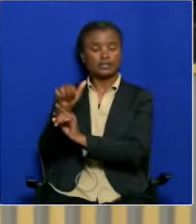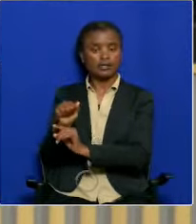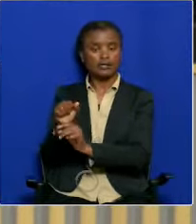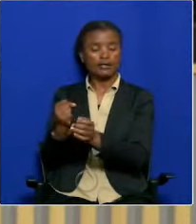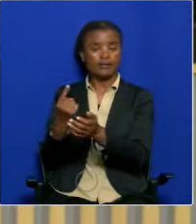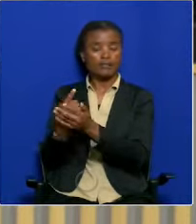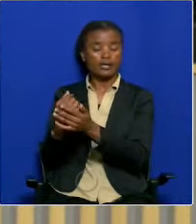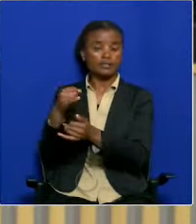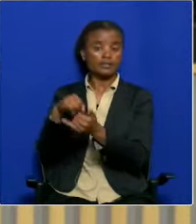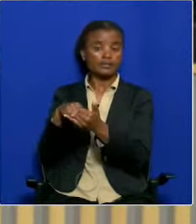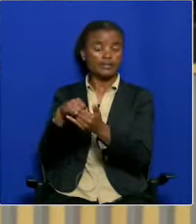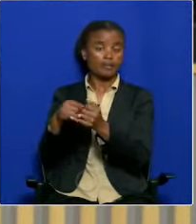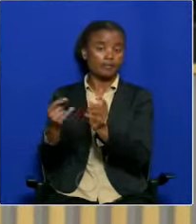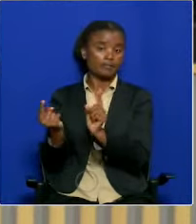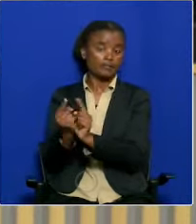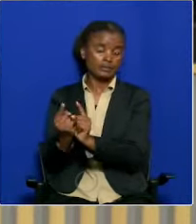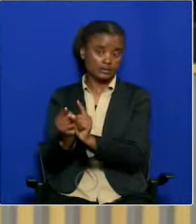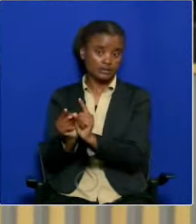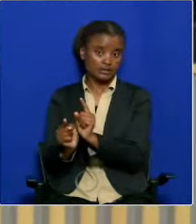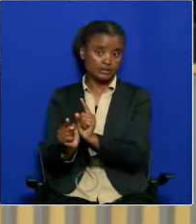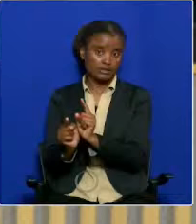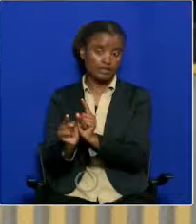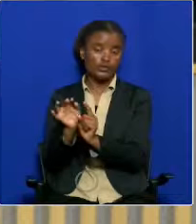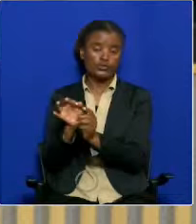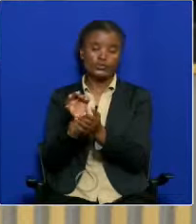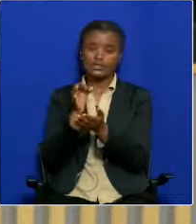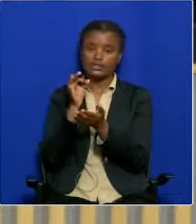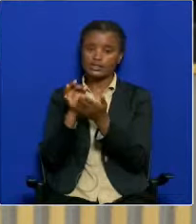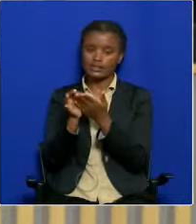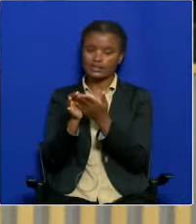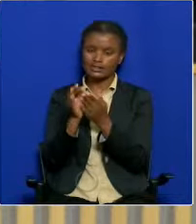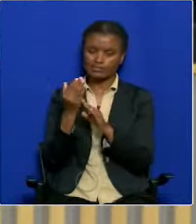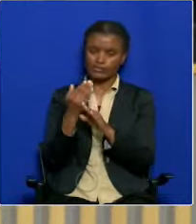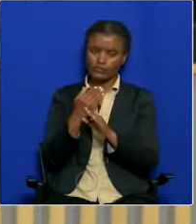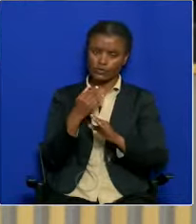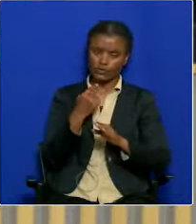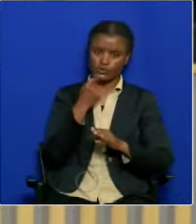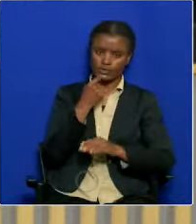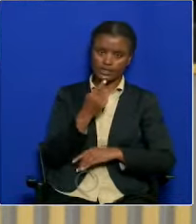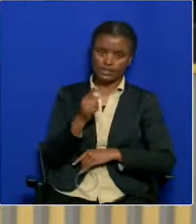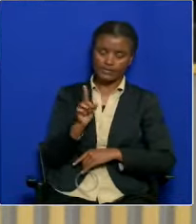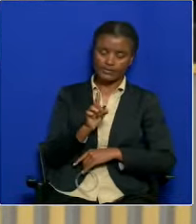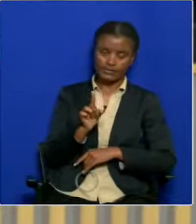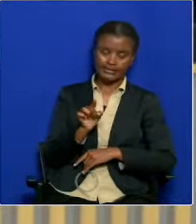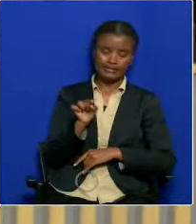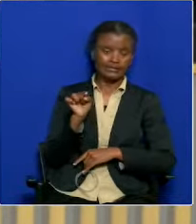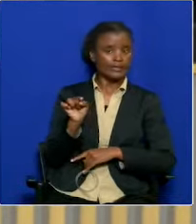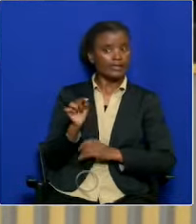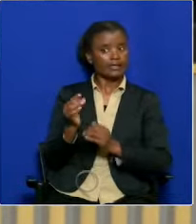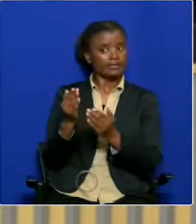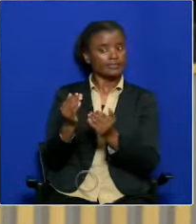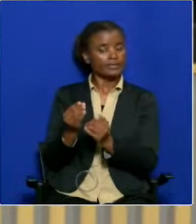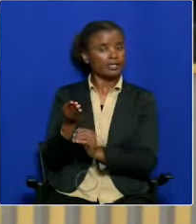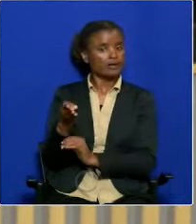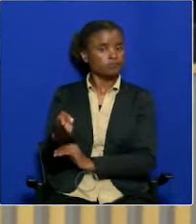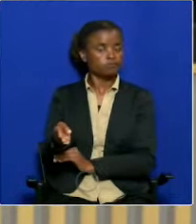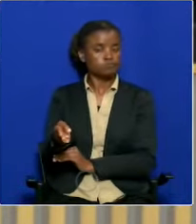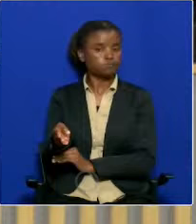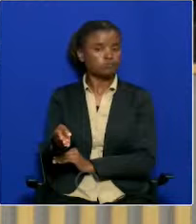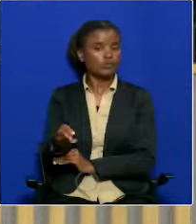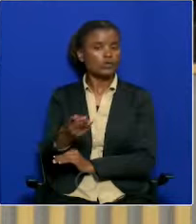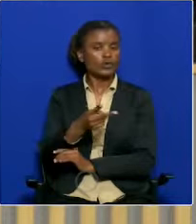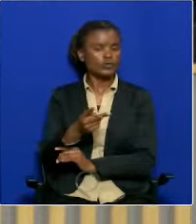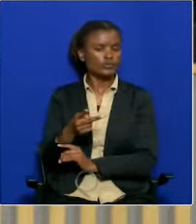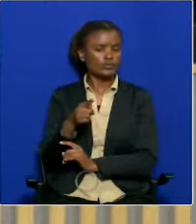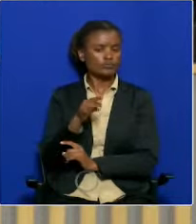And the suggestion, I think, in the way that you testify is you didn't expect him to be there, or you had no reason to think he would be there.